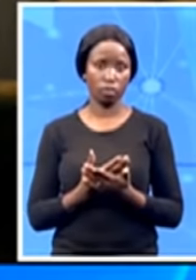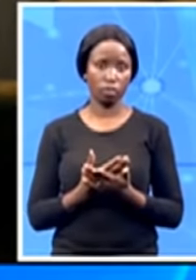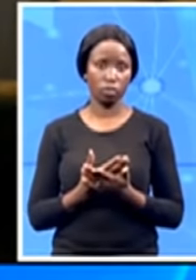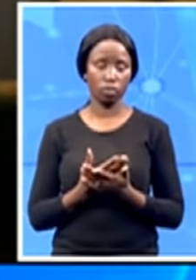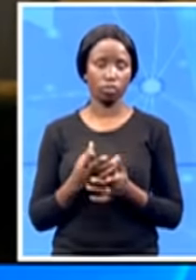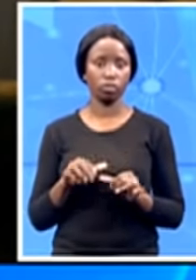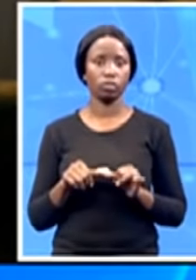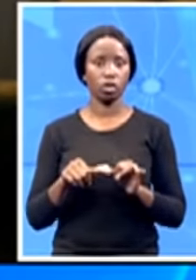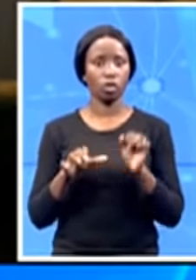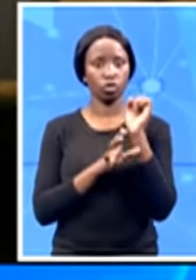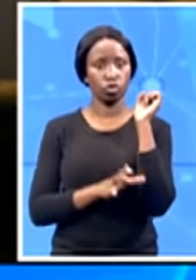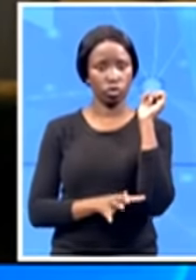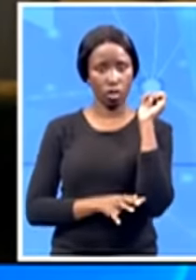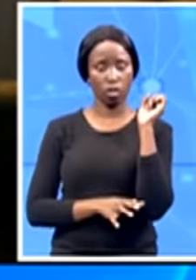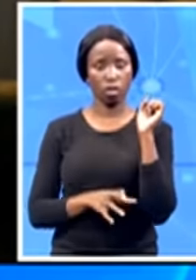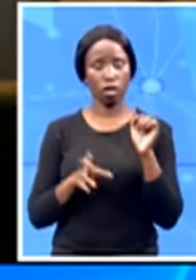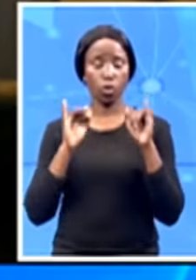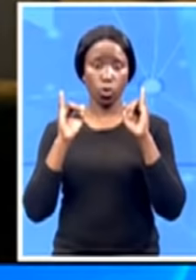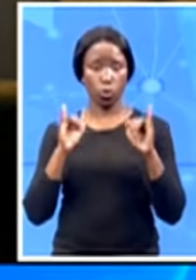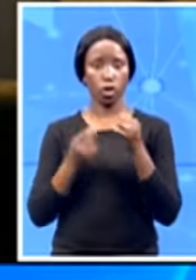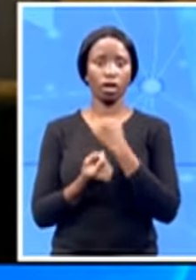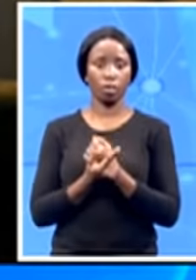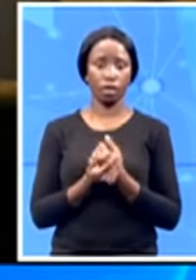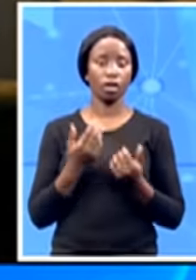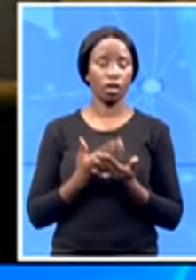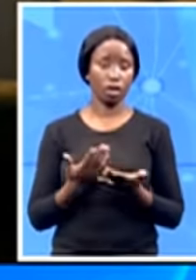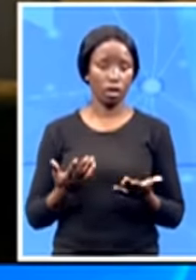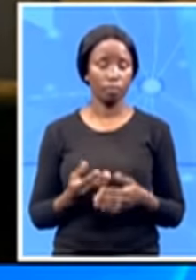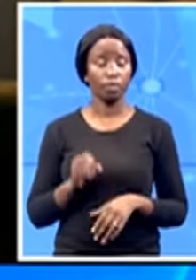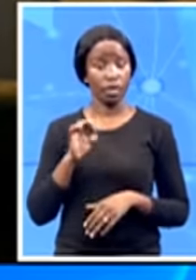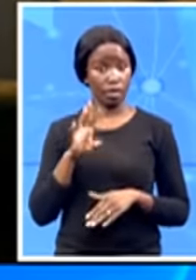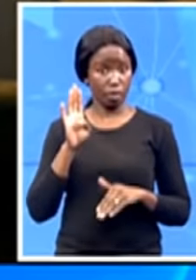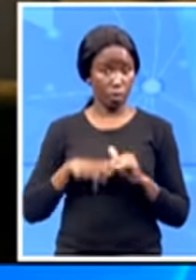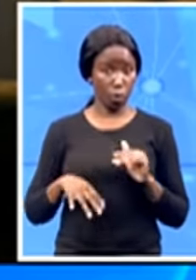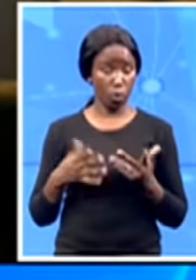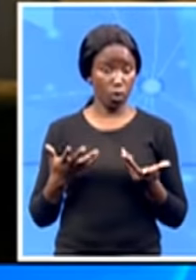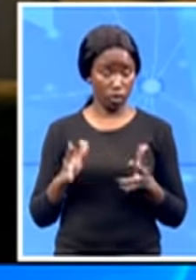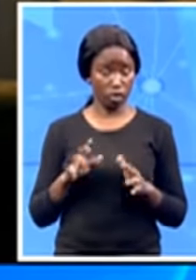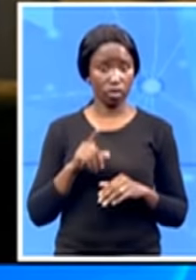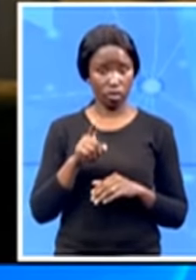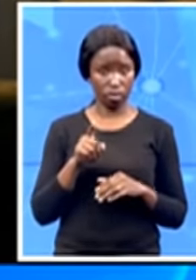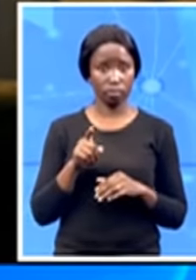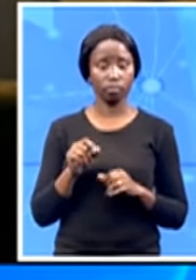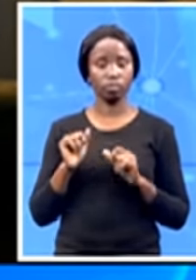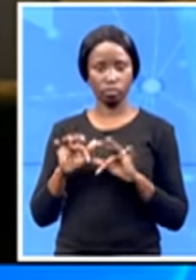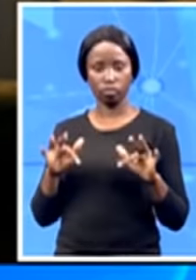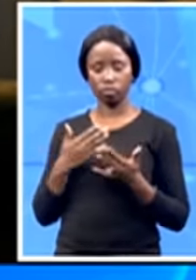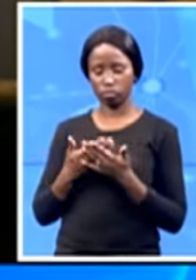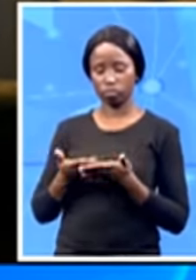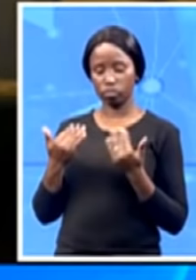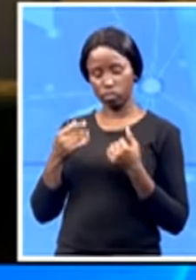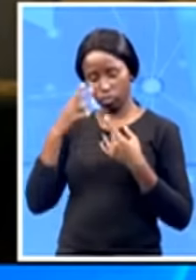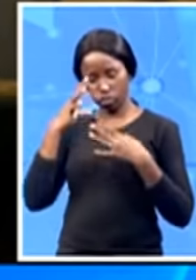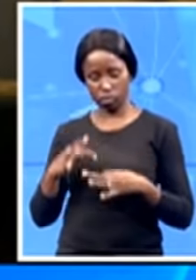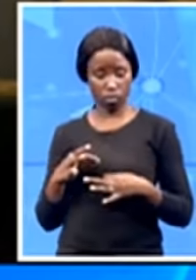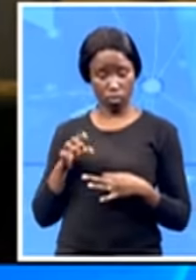crisis. If with impunity, litigants are allowed to decide which orders they wish to obey and